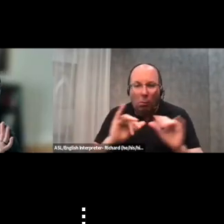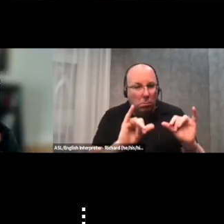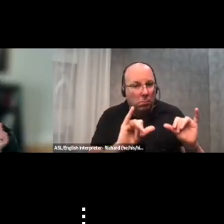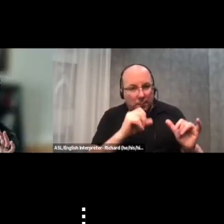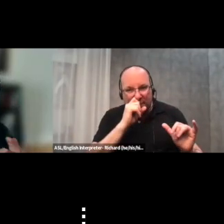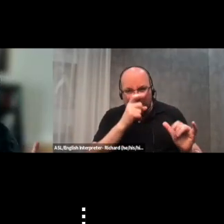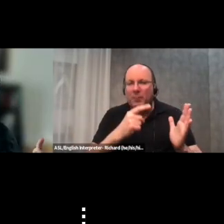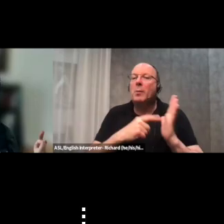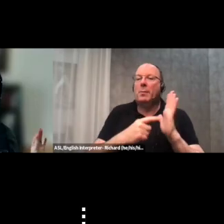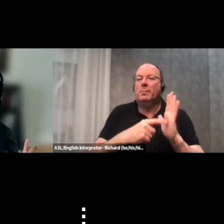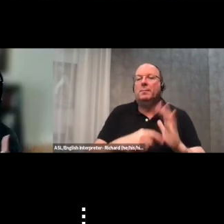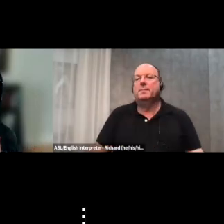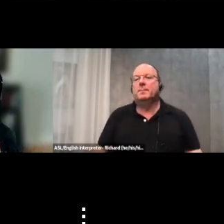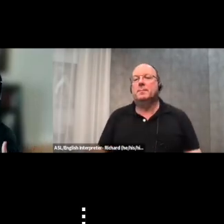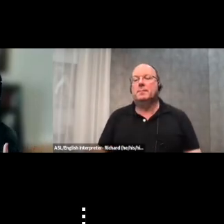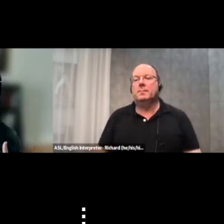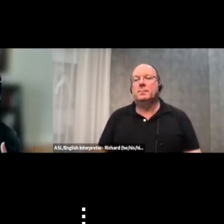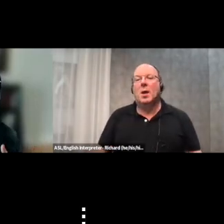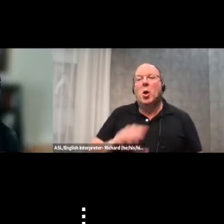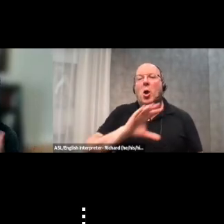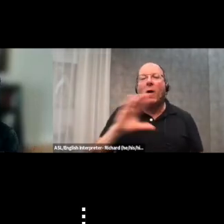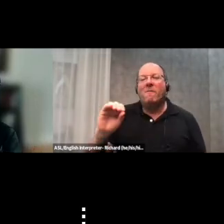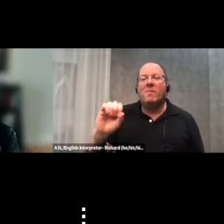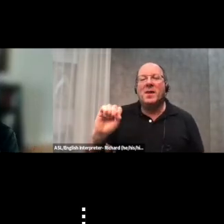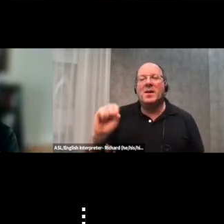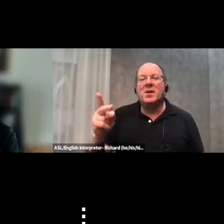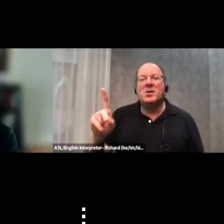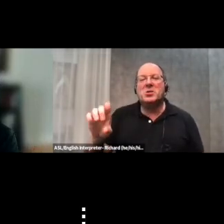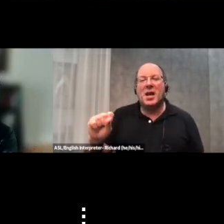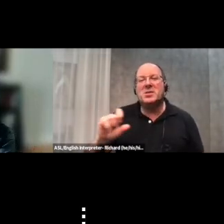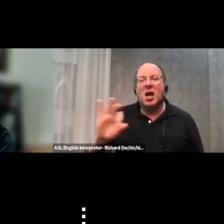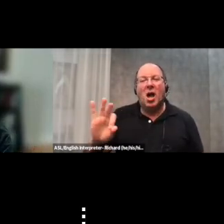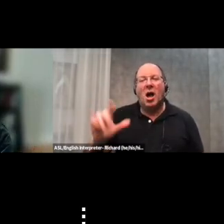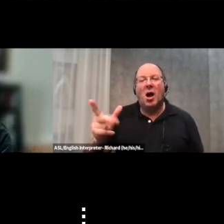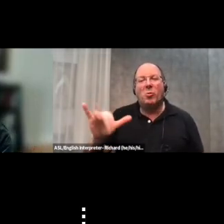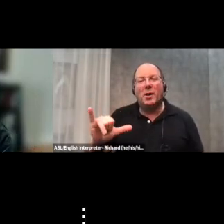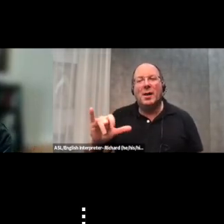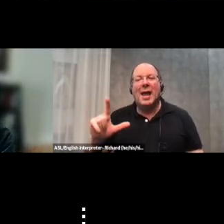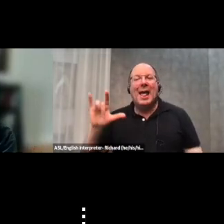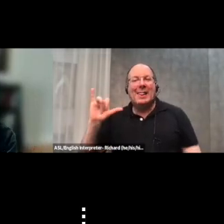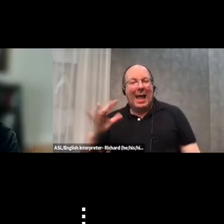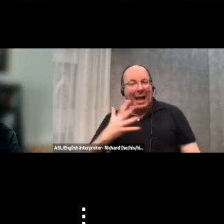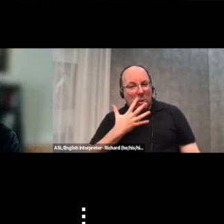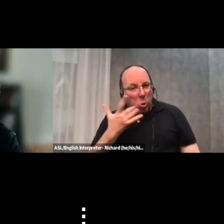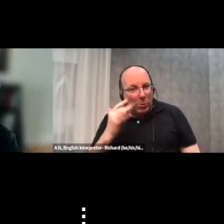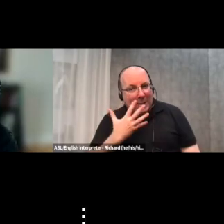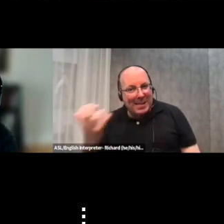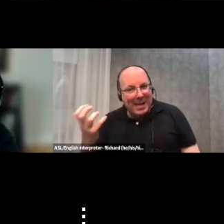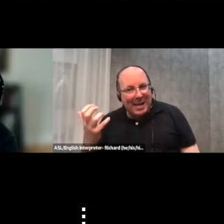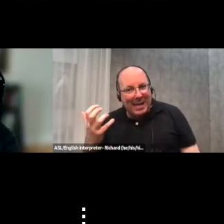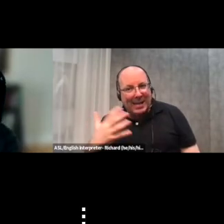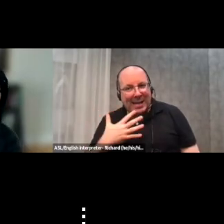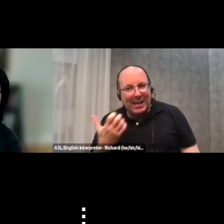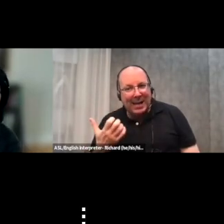The example I like to give is that 50 Shades of Grey is a good example of abuse disguised as kink. In it, she